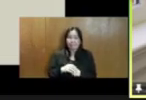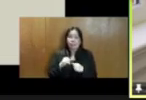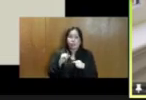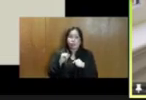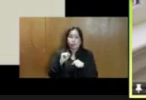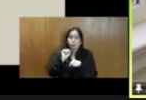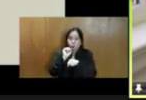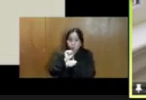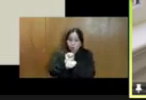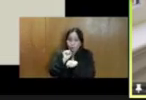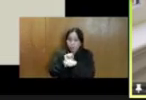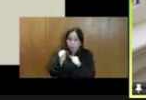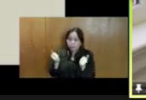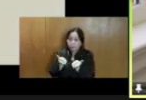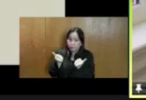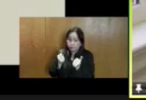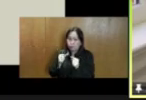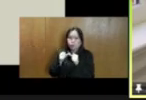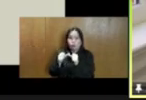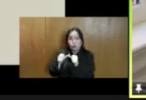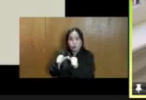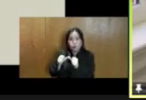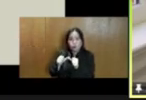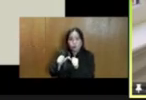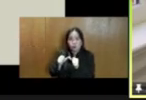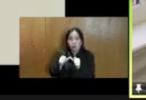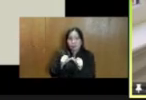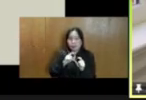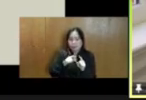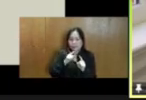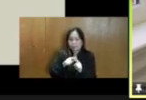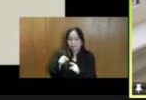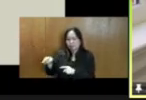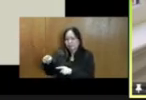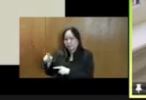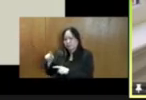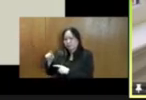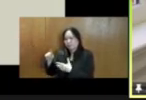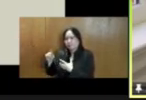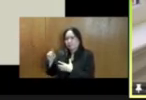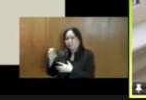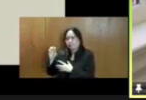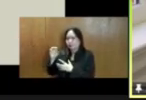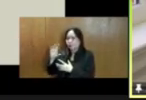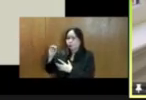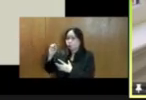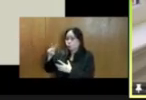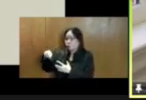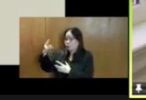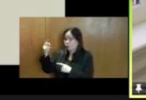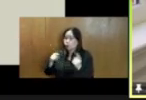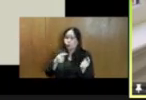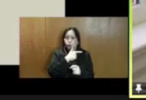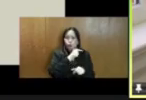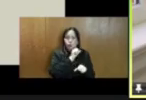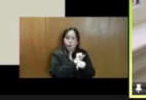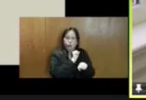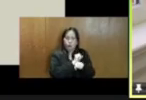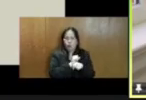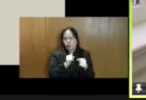duration, so how long a job lasts, differs from dirty to green jobs, to try to understand a little bit about whether or not these green jobs are